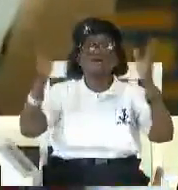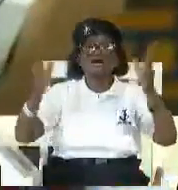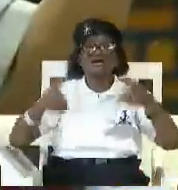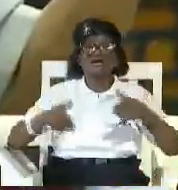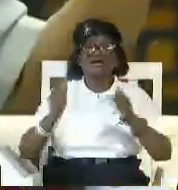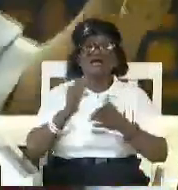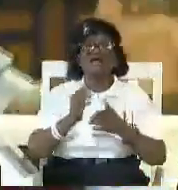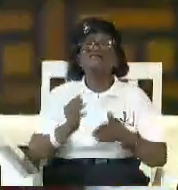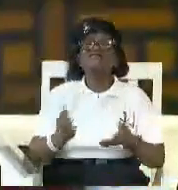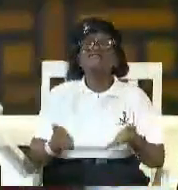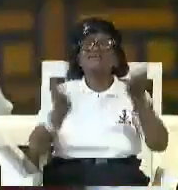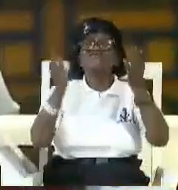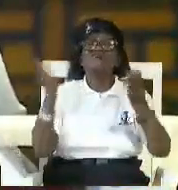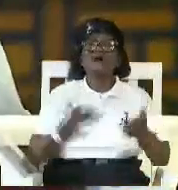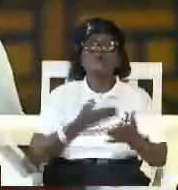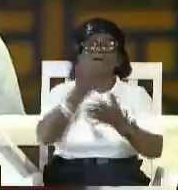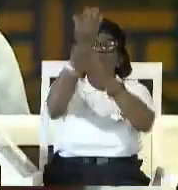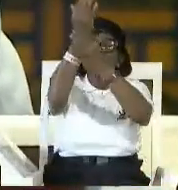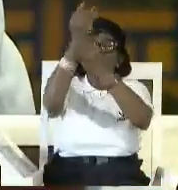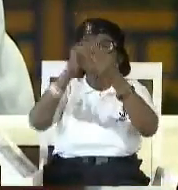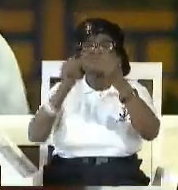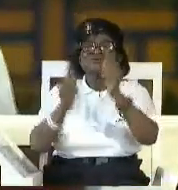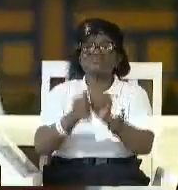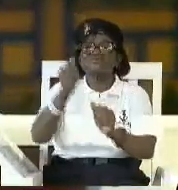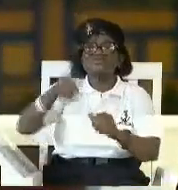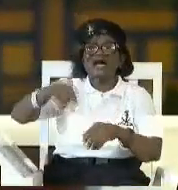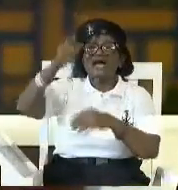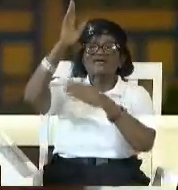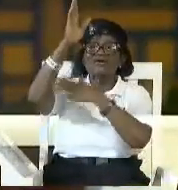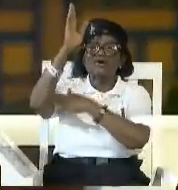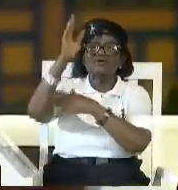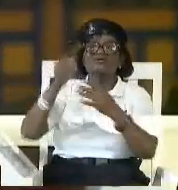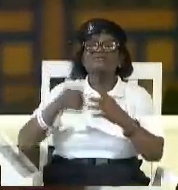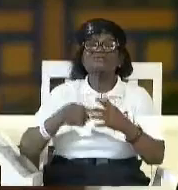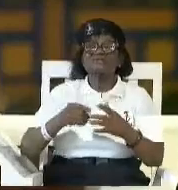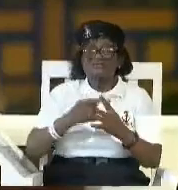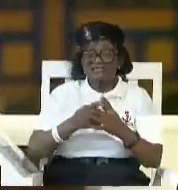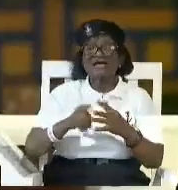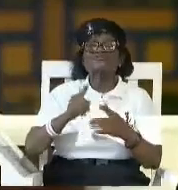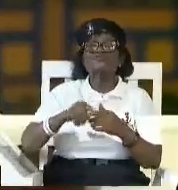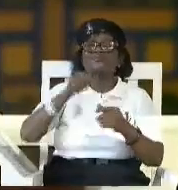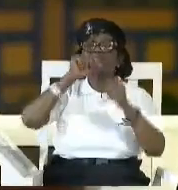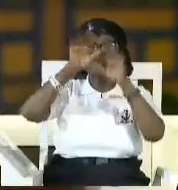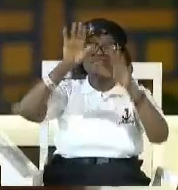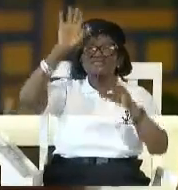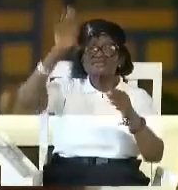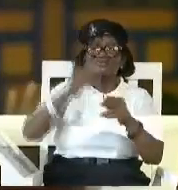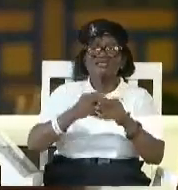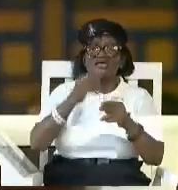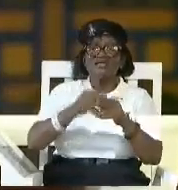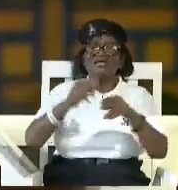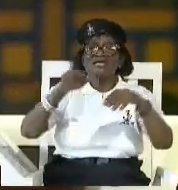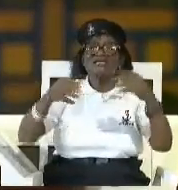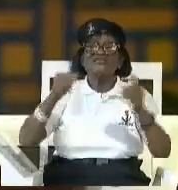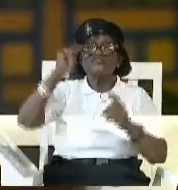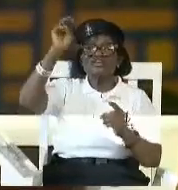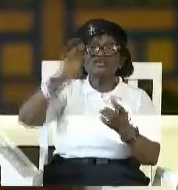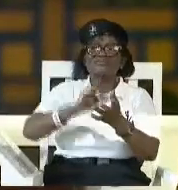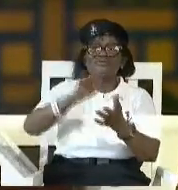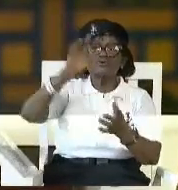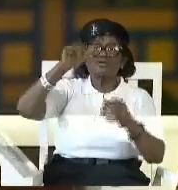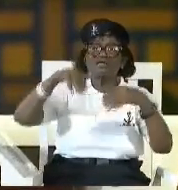Let's lift our hands to the Most High God and begin to bless His name. Let's give Him glory, give Him